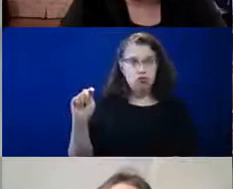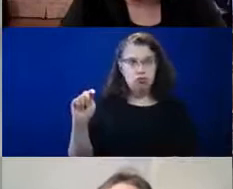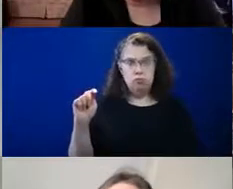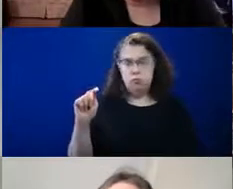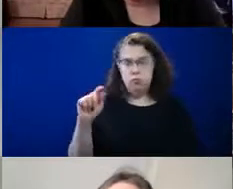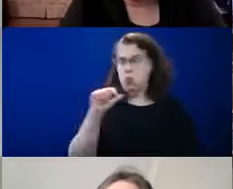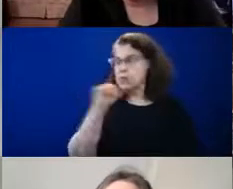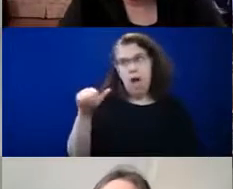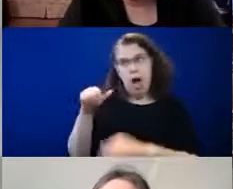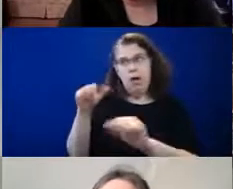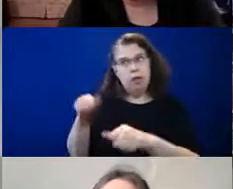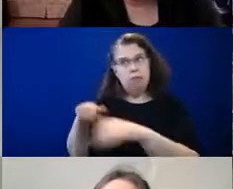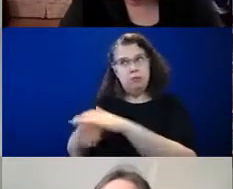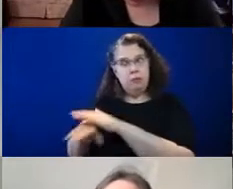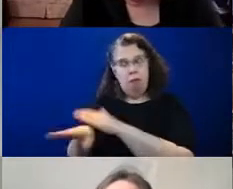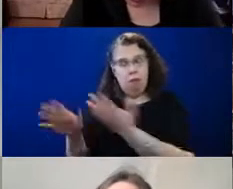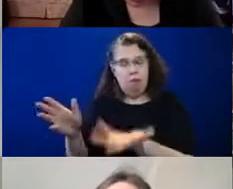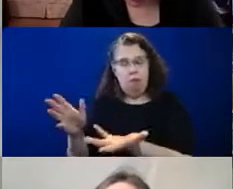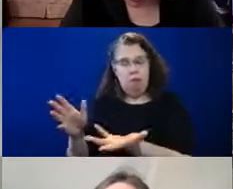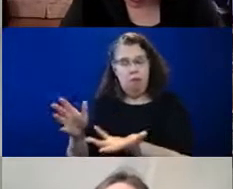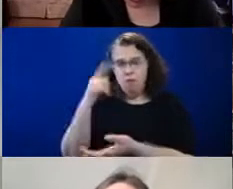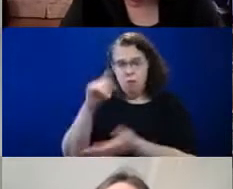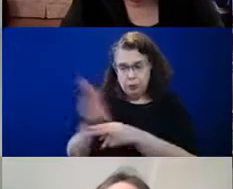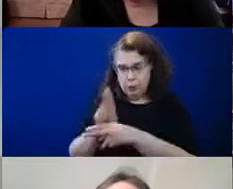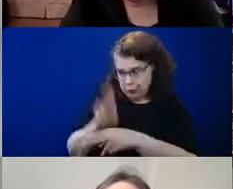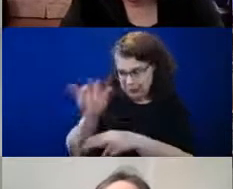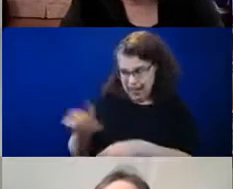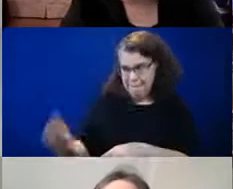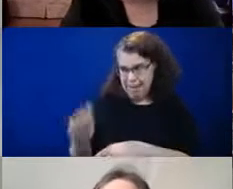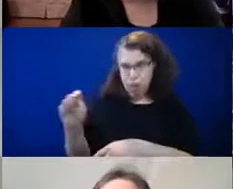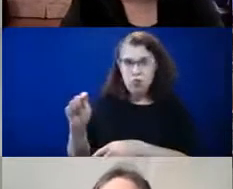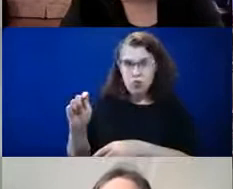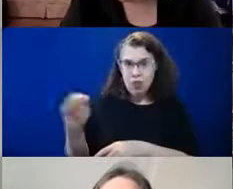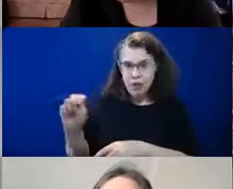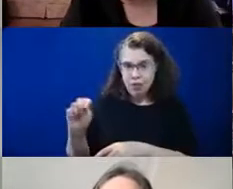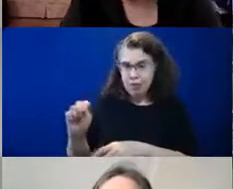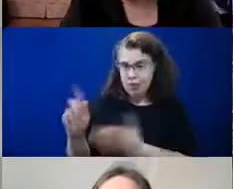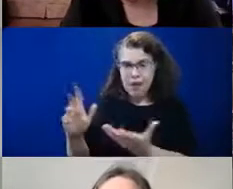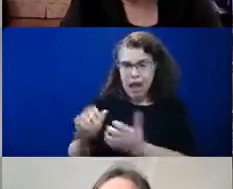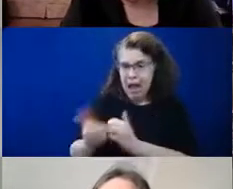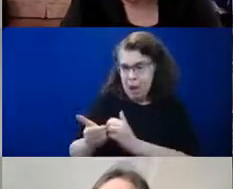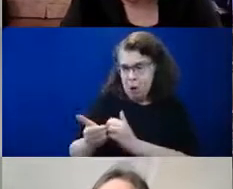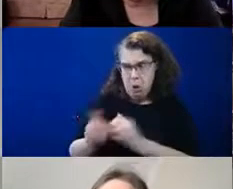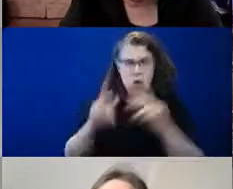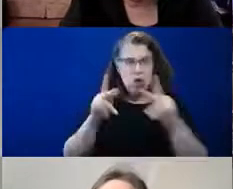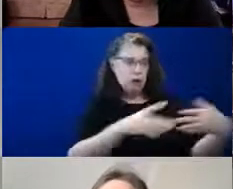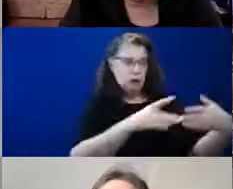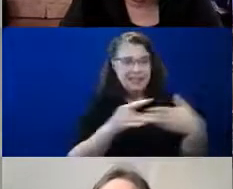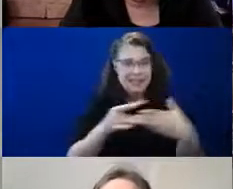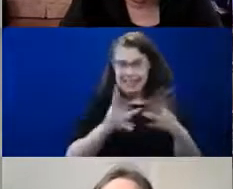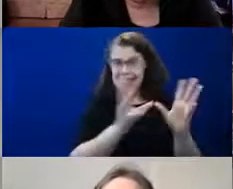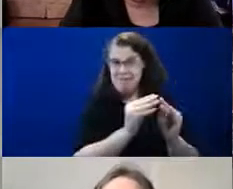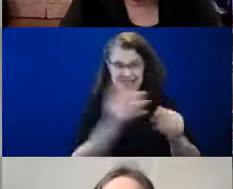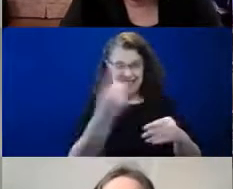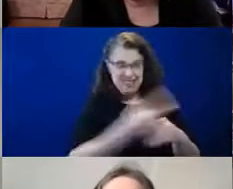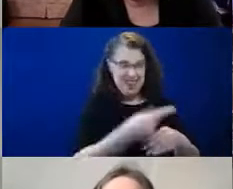accessible. And in order for me to use that bathroom, the person that was leading the workshop or the meeting that day